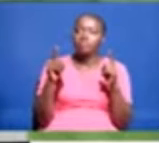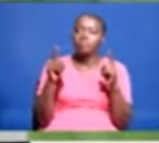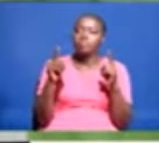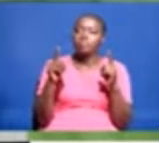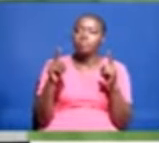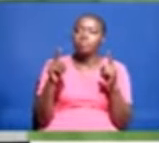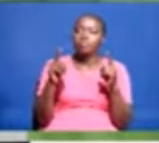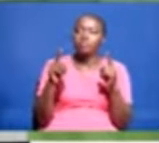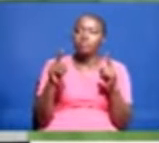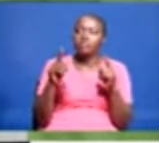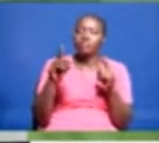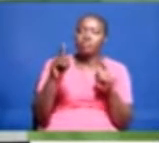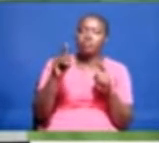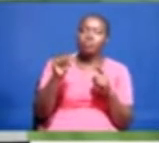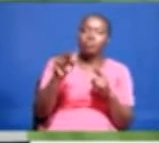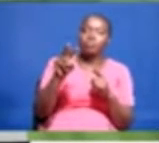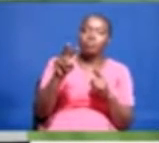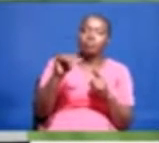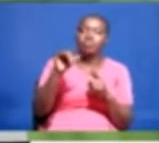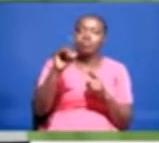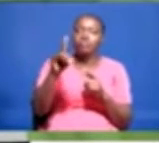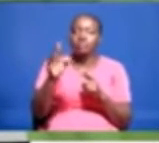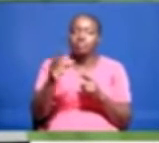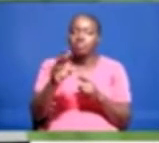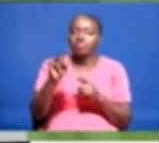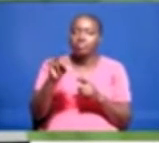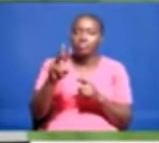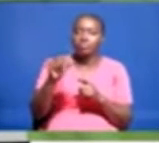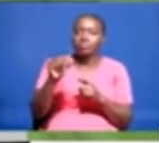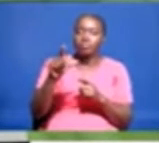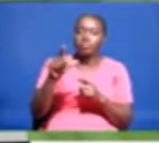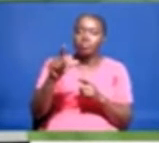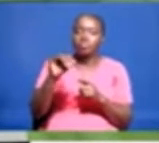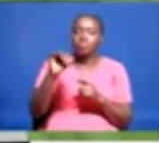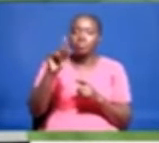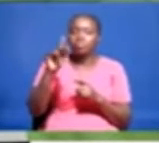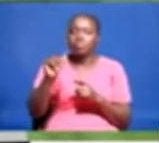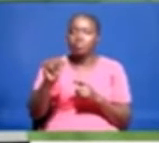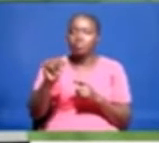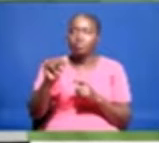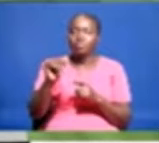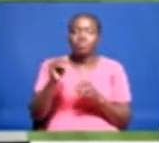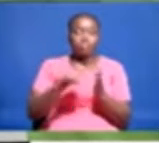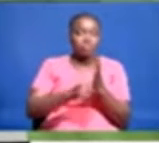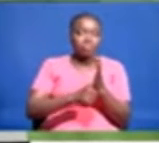that David Mwalika Moni of ID number